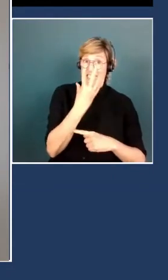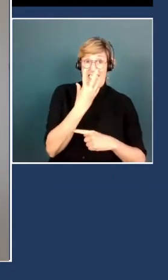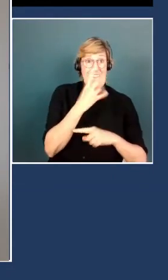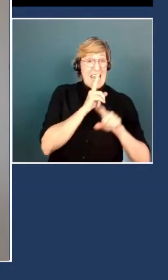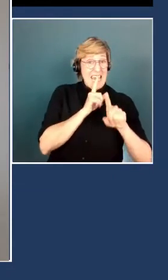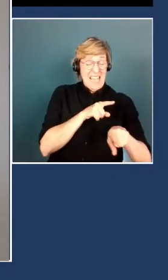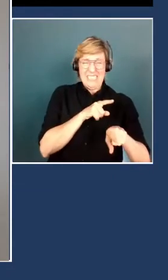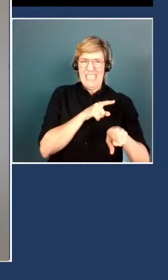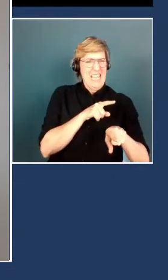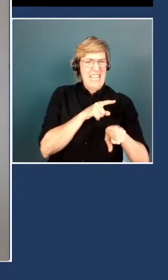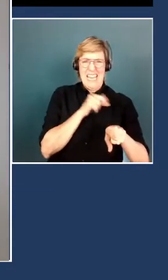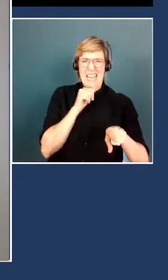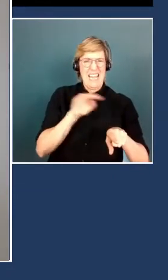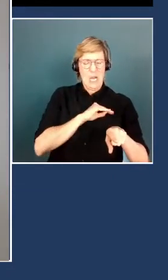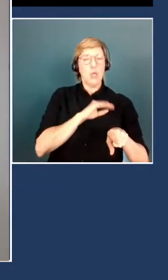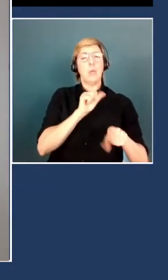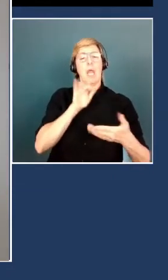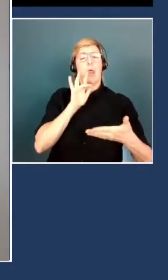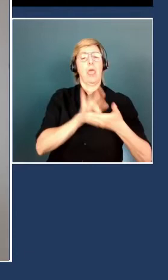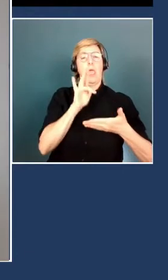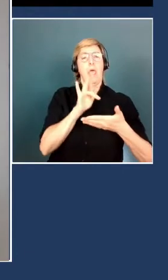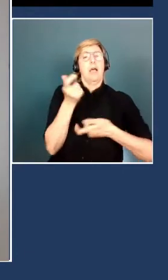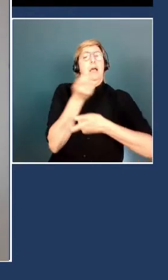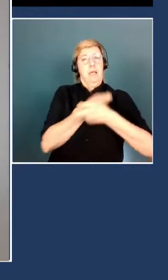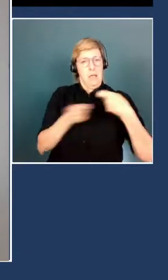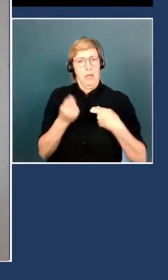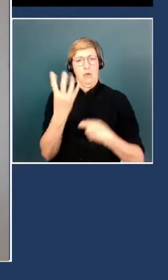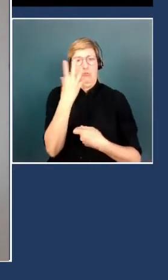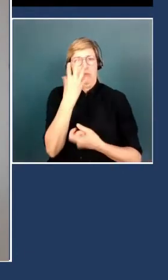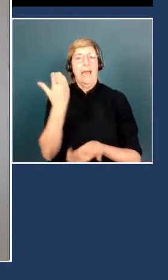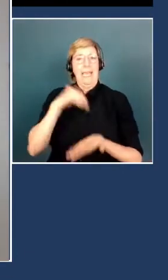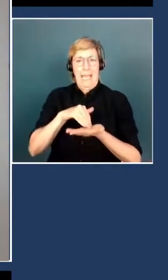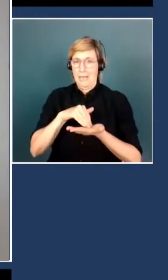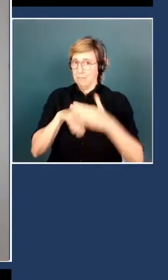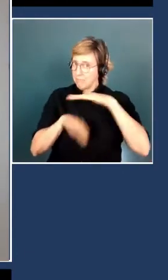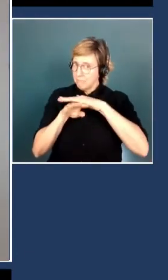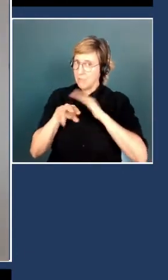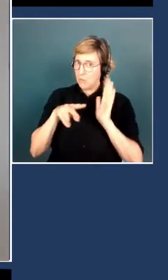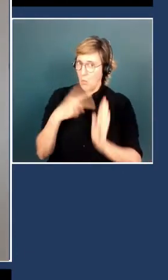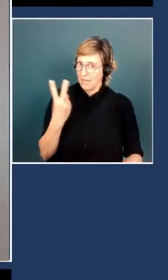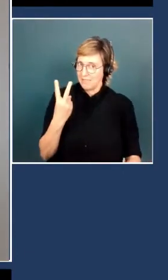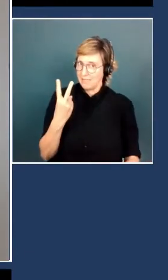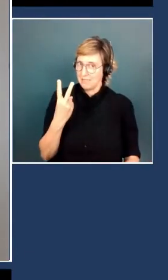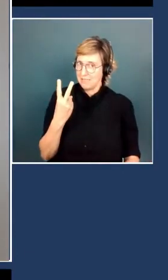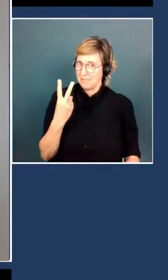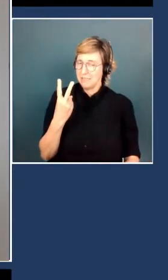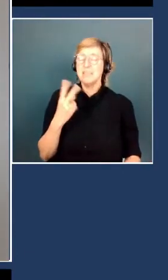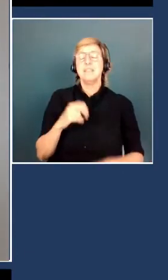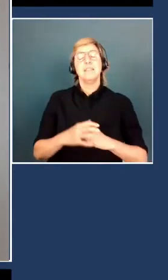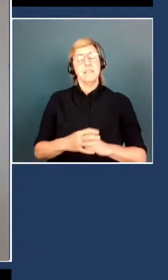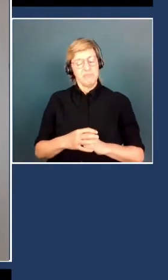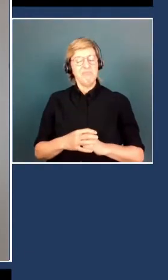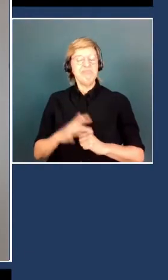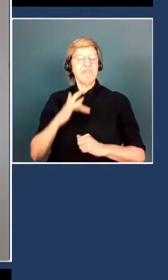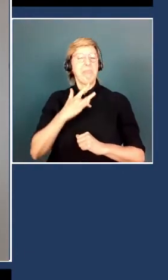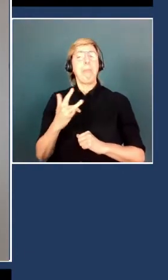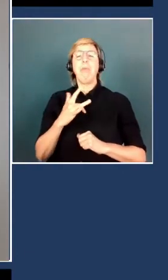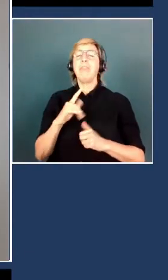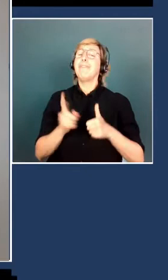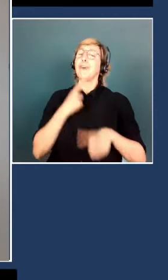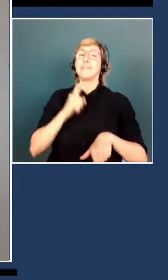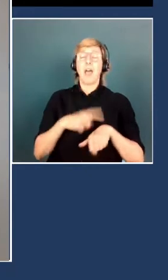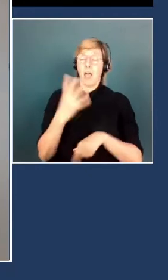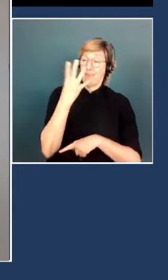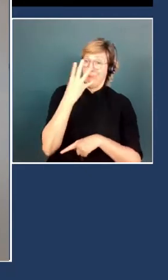answer, you can go ahead and re-record yourself answering. But most of the times that first record is going to be